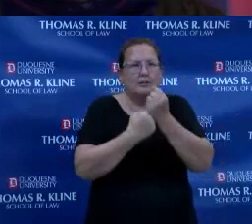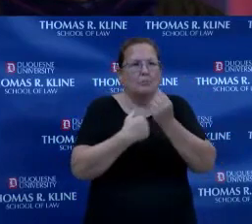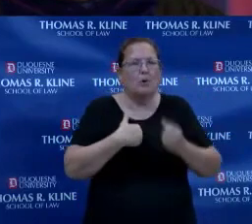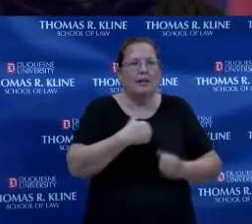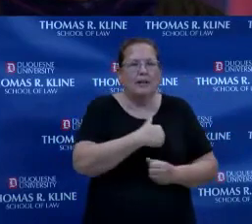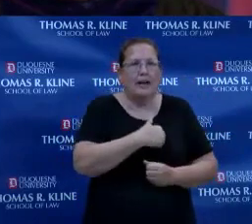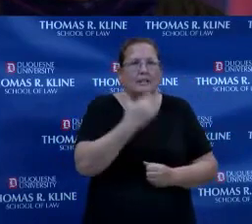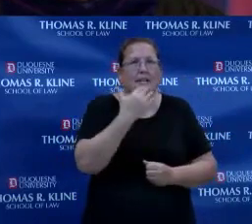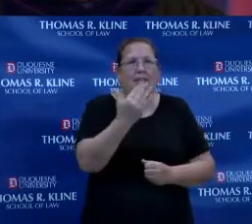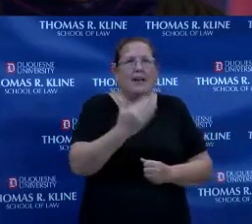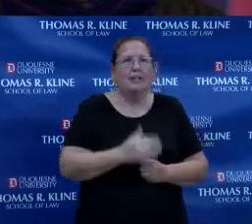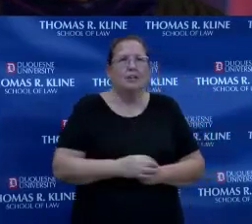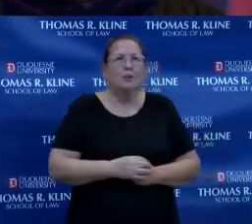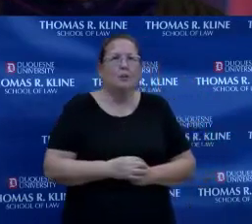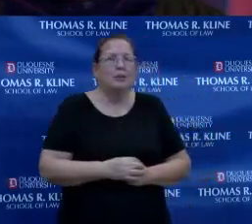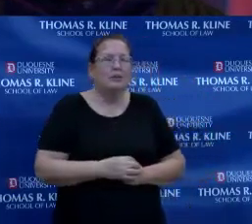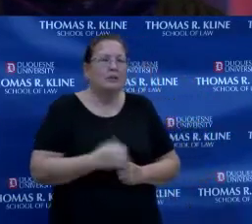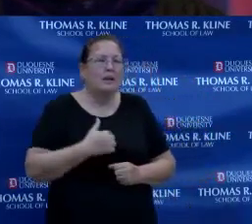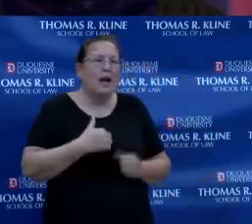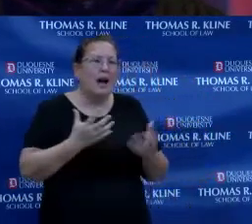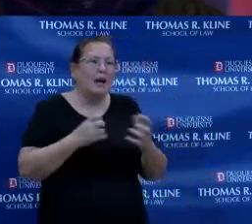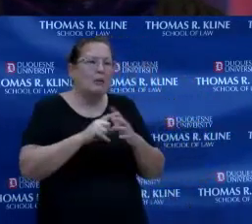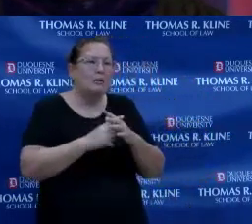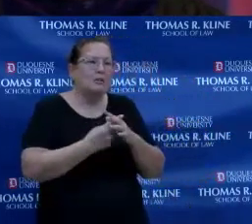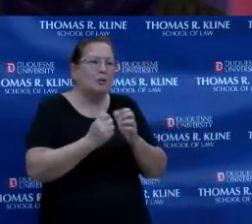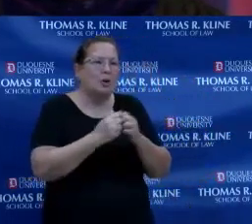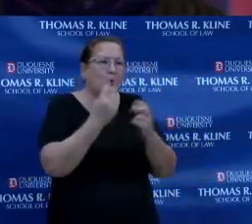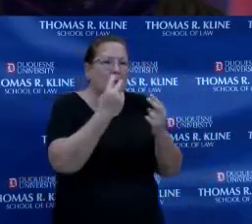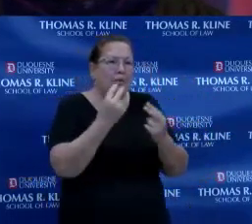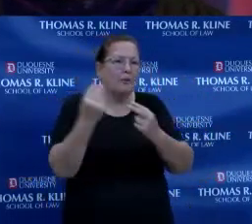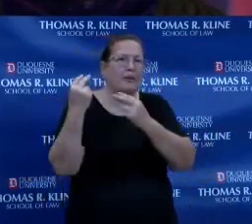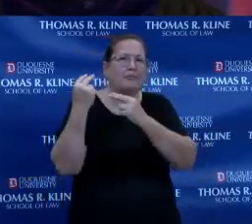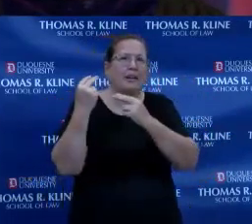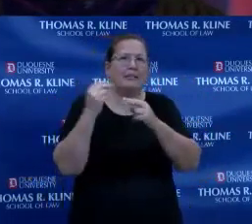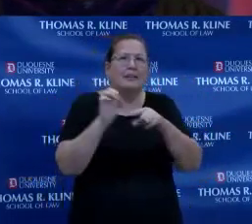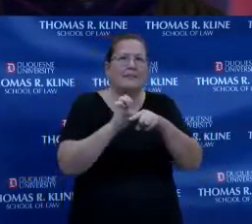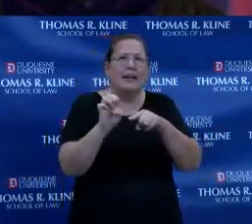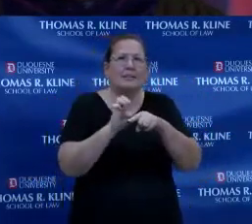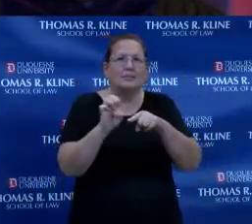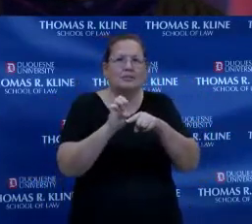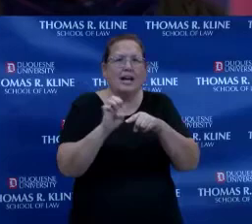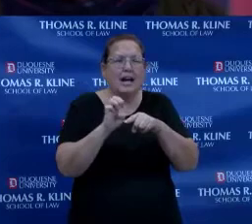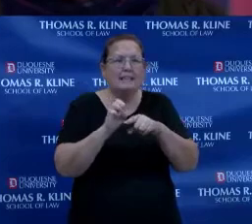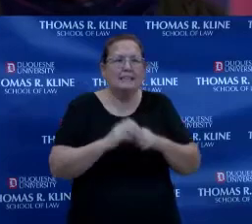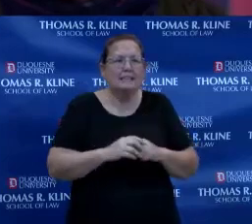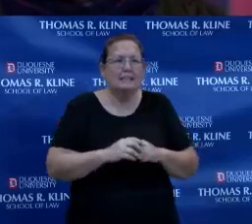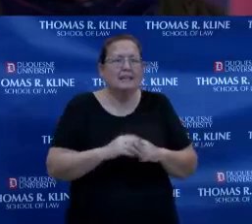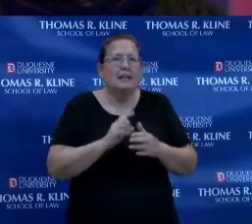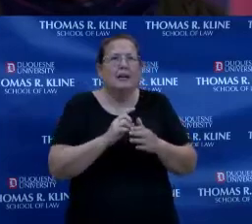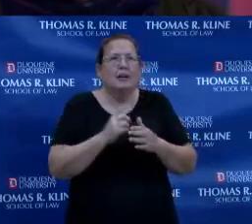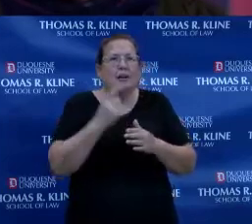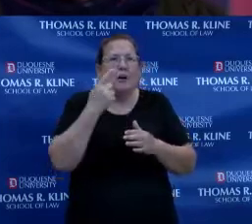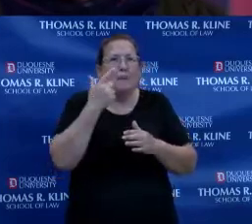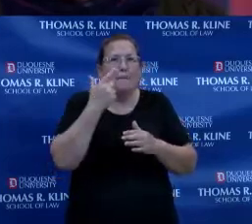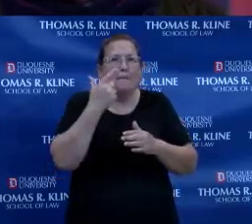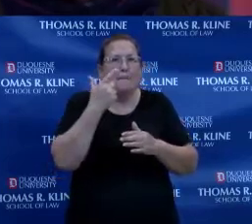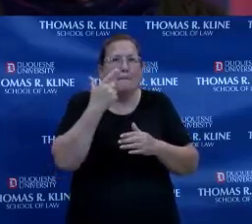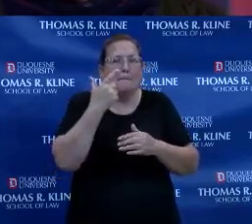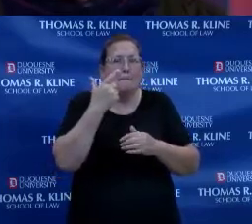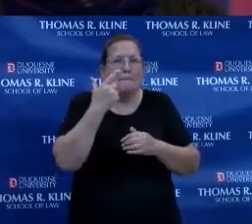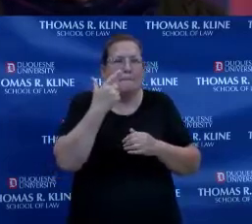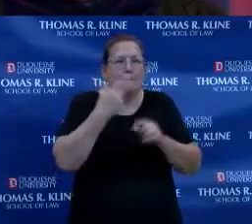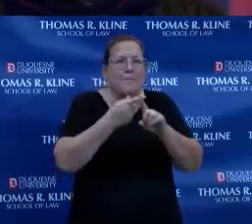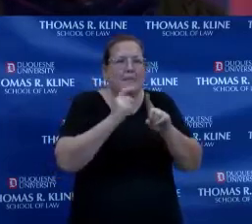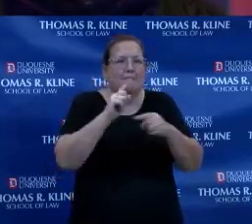I want to start by doing a reflective exercise inspired by Dean Chavone and what she did with my legal research and